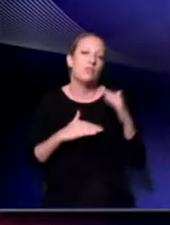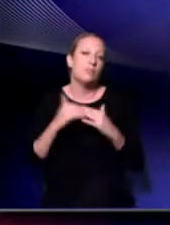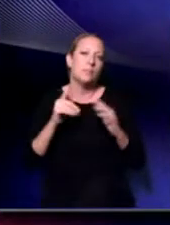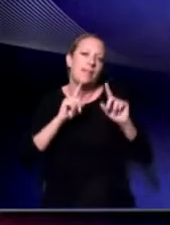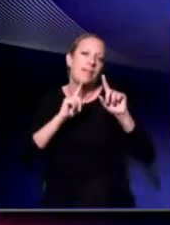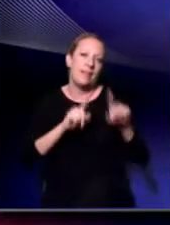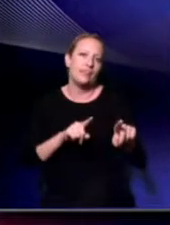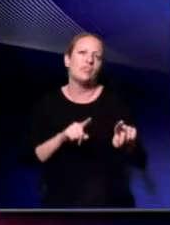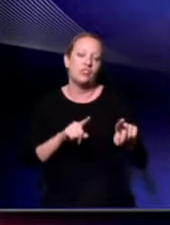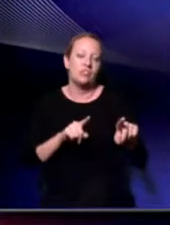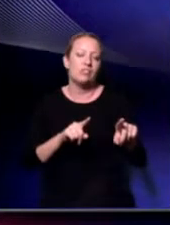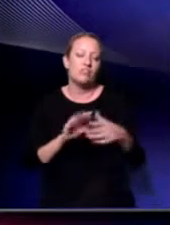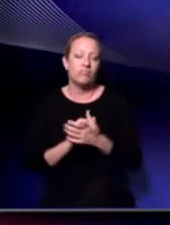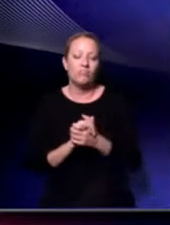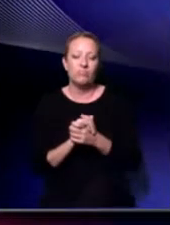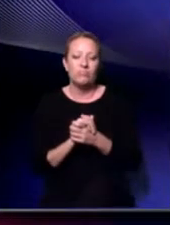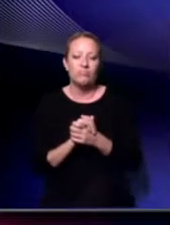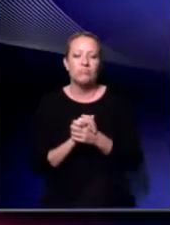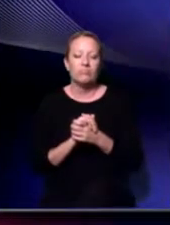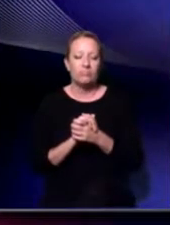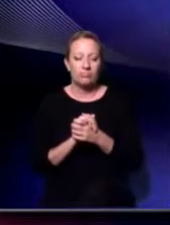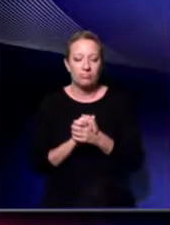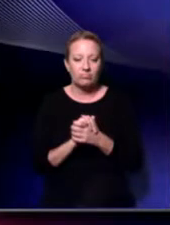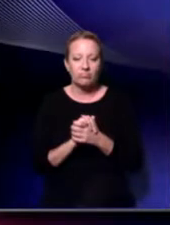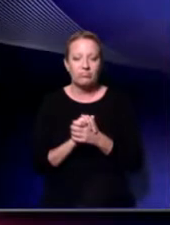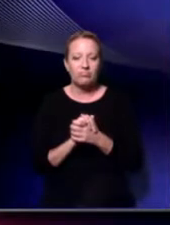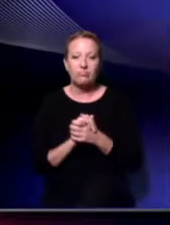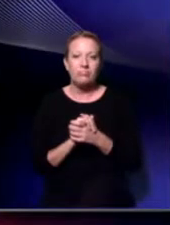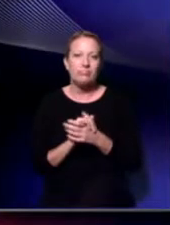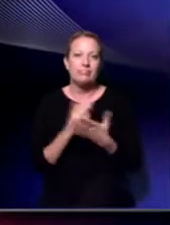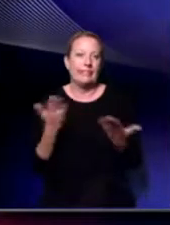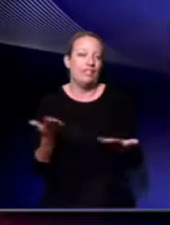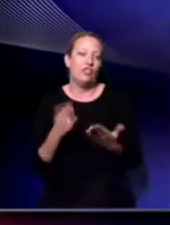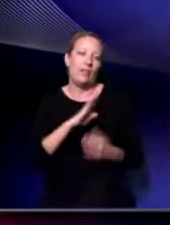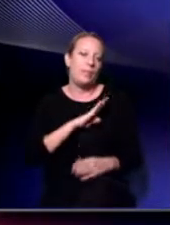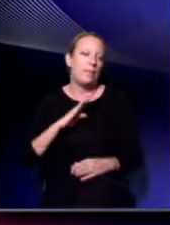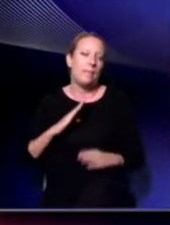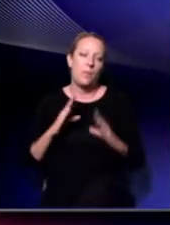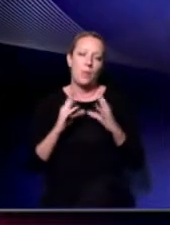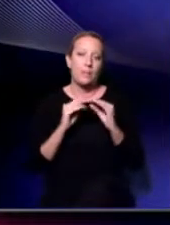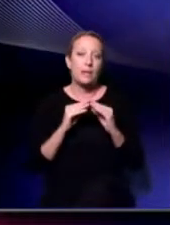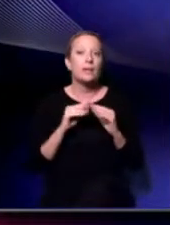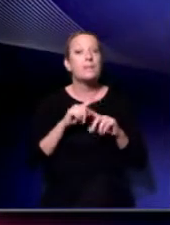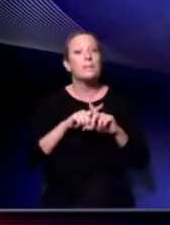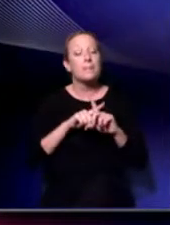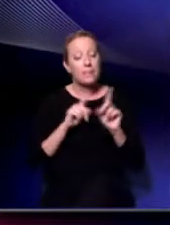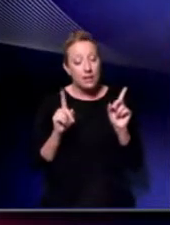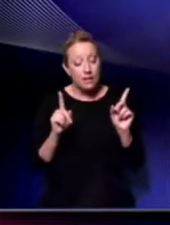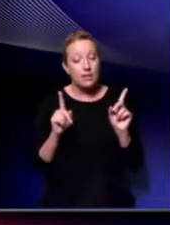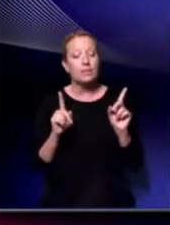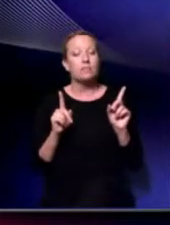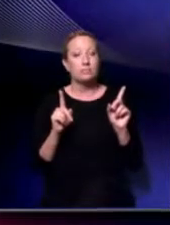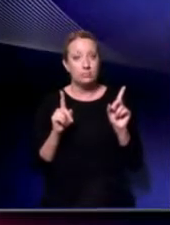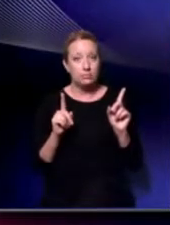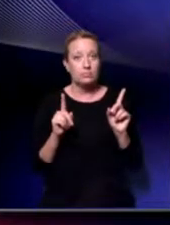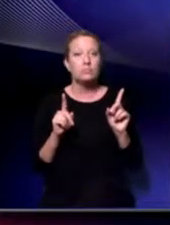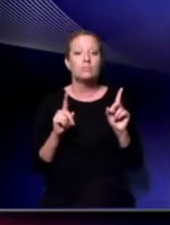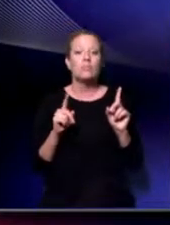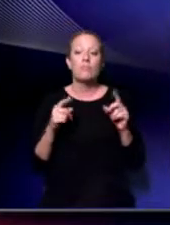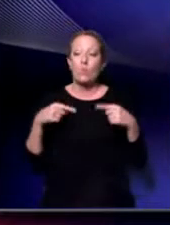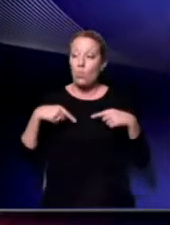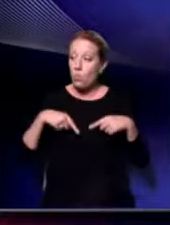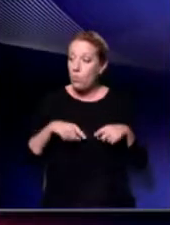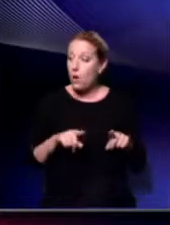to have a conversation about it here with the board meeting. But I do expect that as we start doing, and